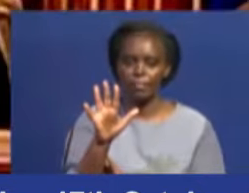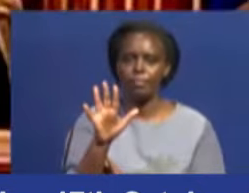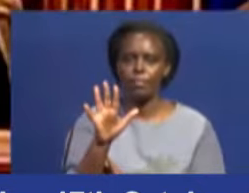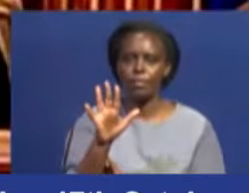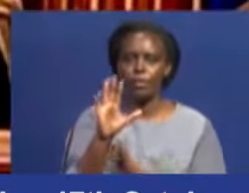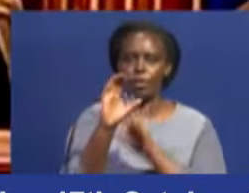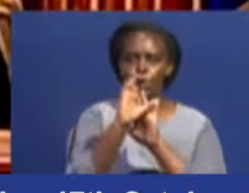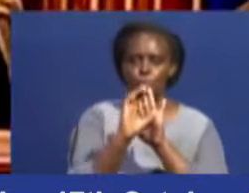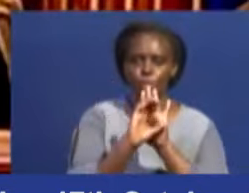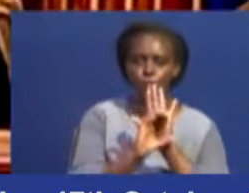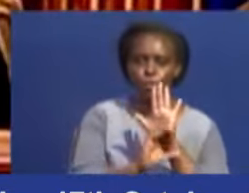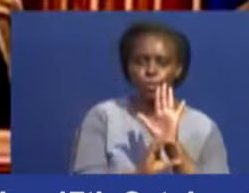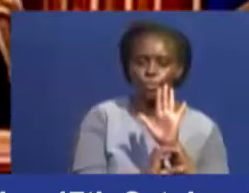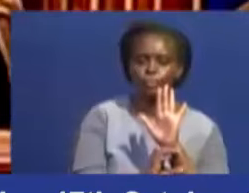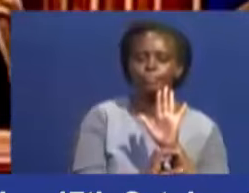of the Constitution,